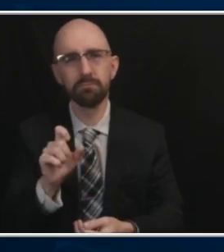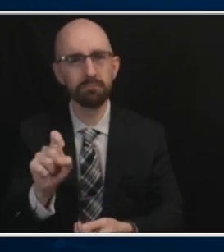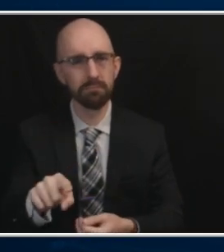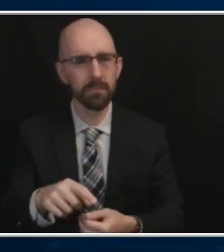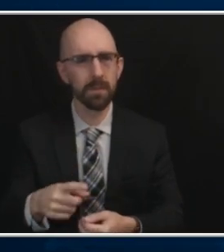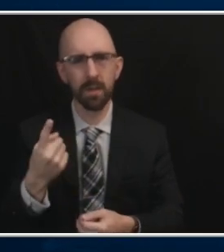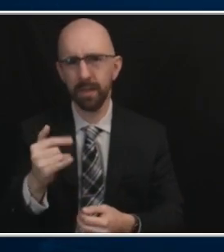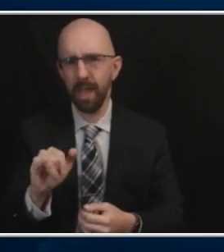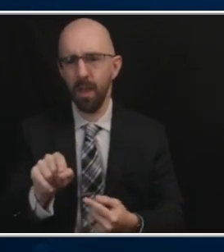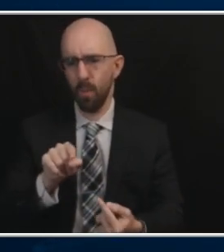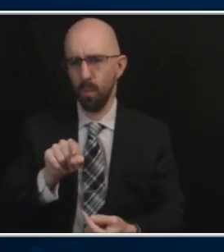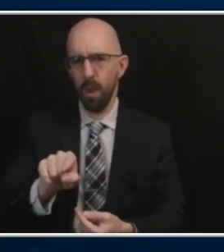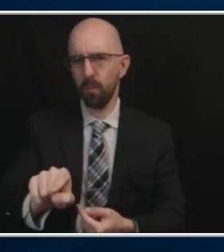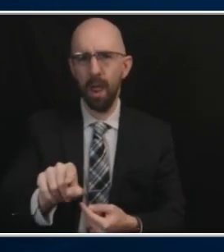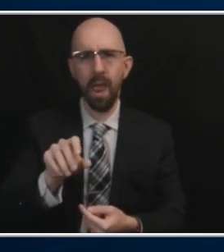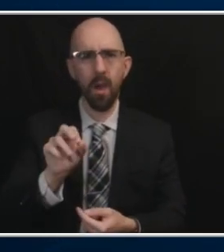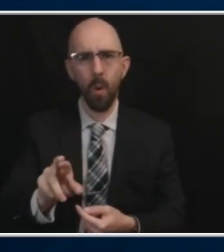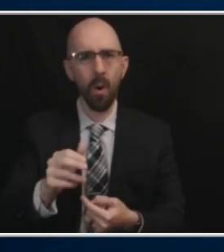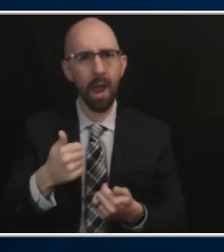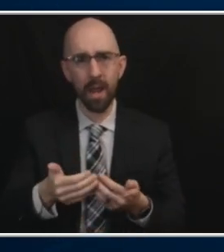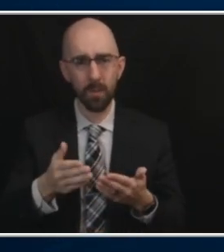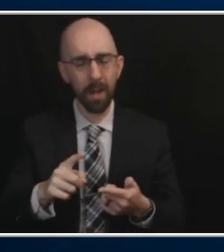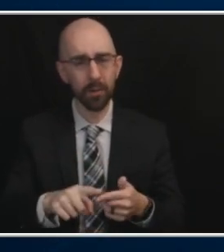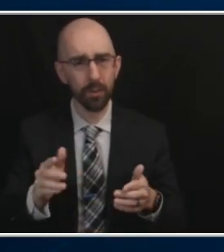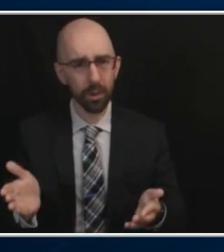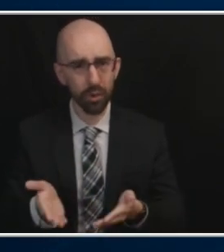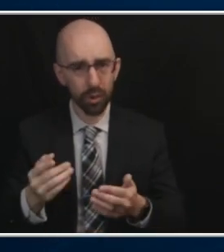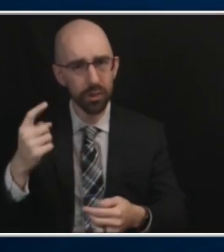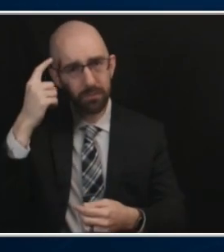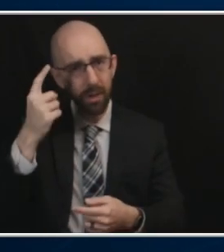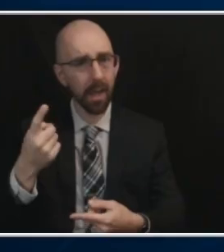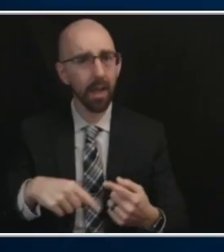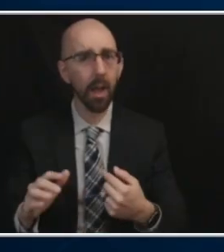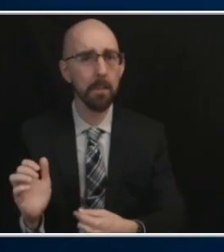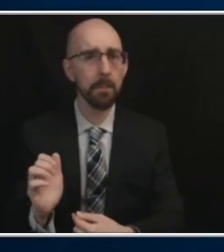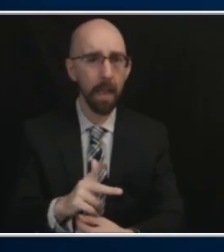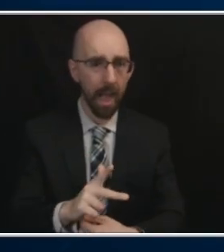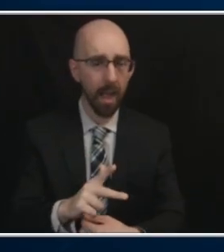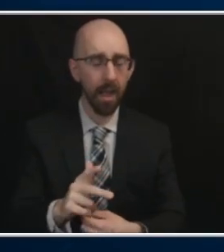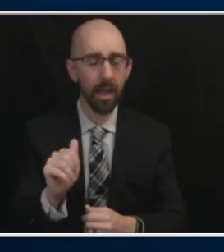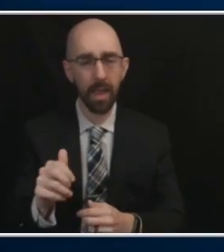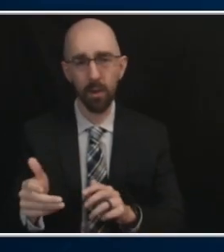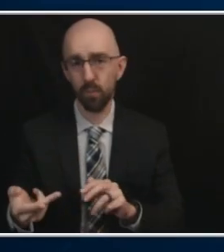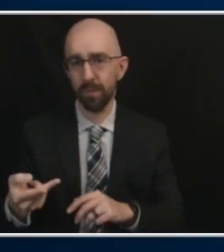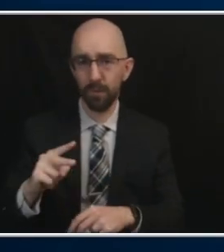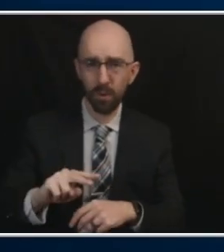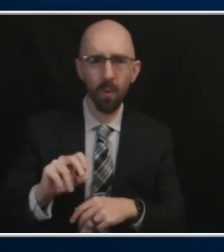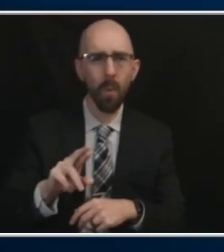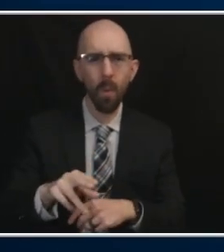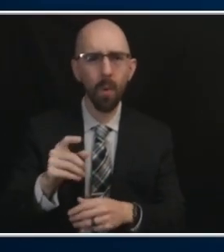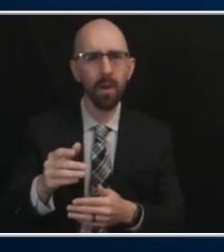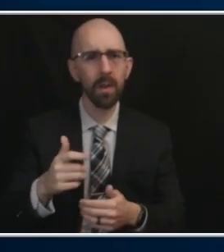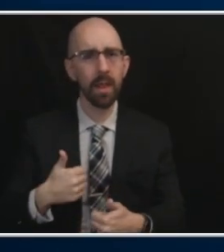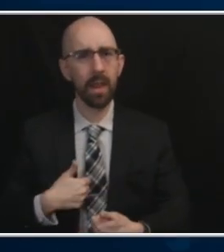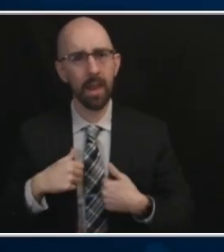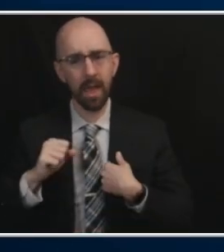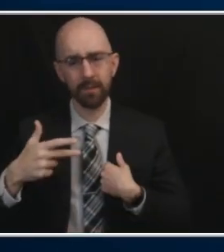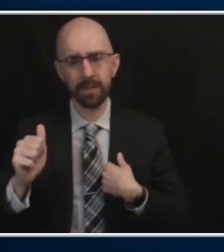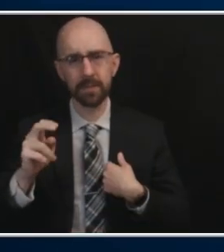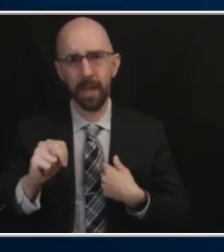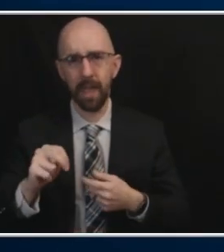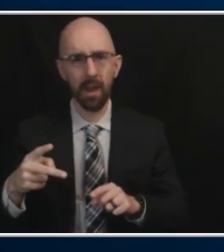or is there any way to encourage or help the brain bounce back? Or did this shave off some brain lifespan permanently?